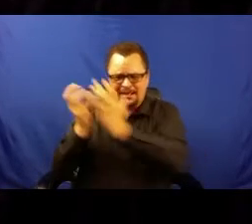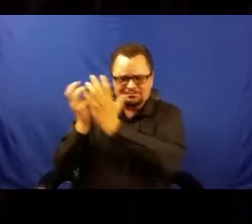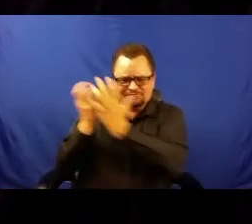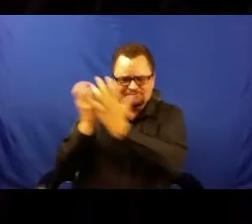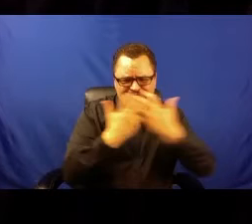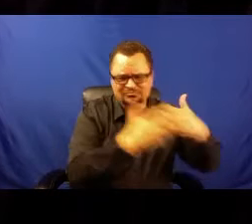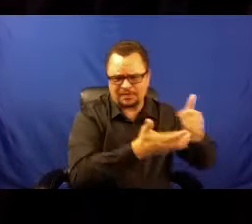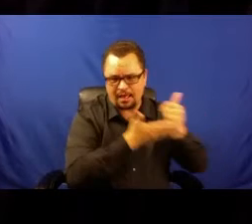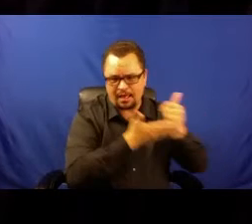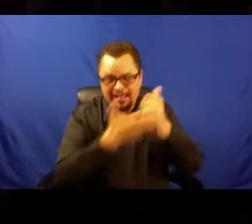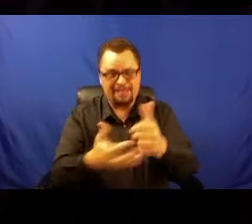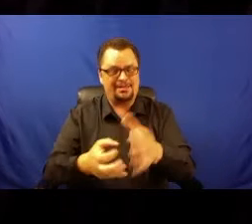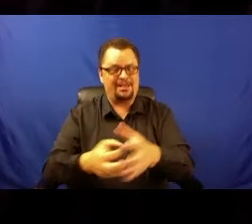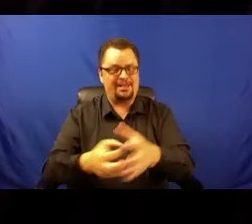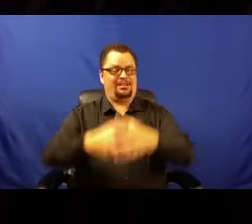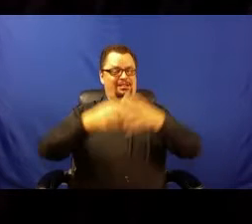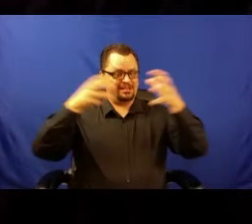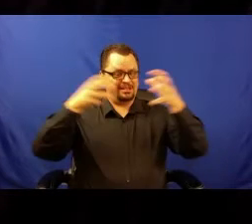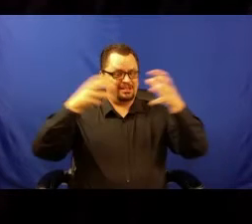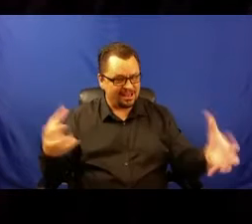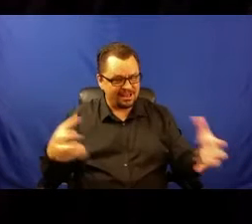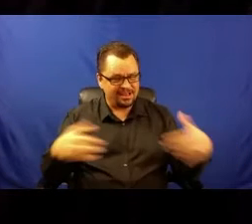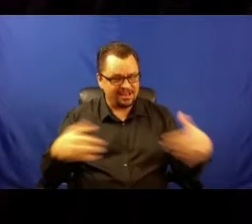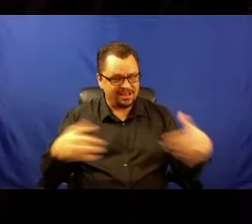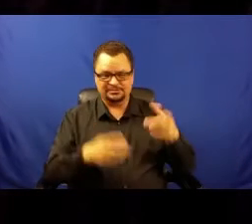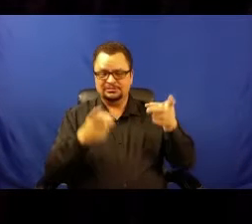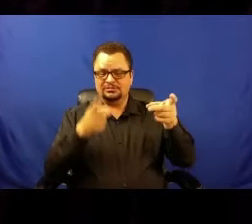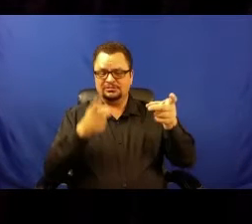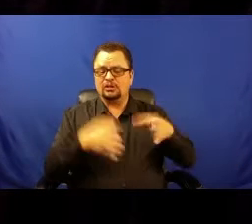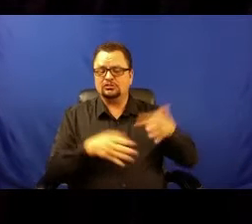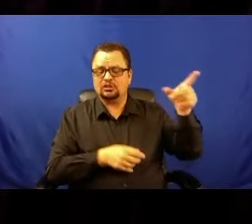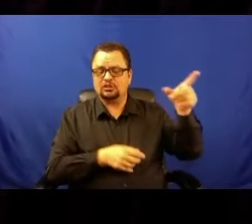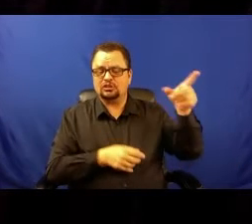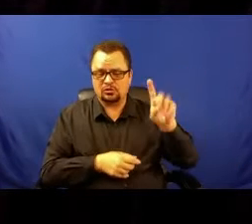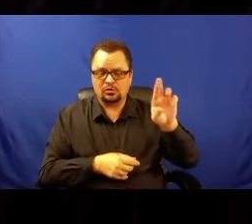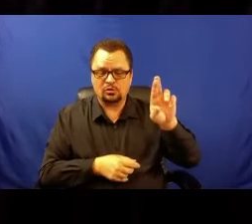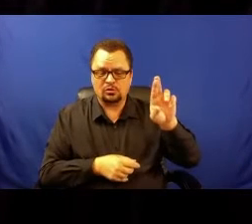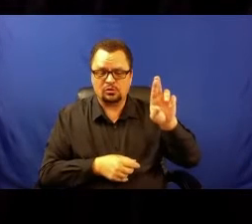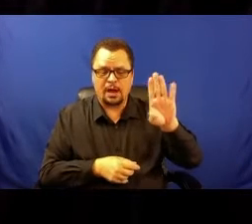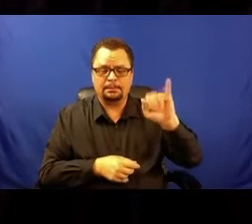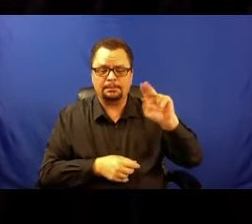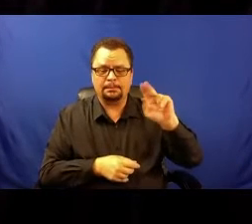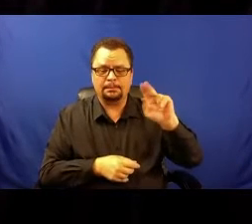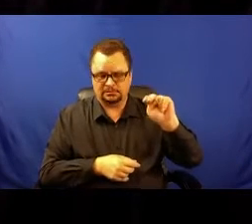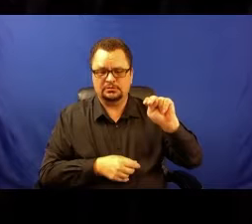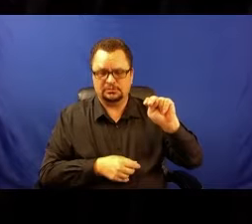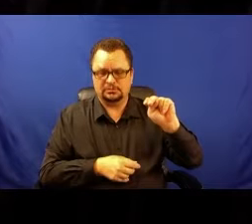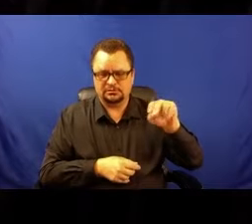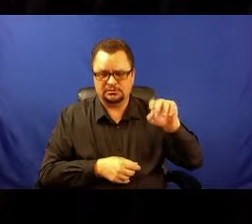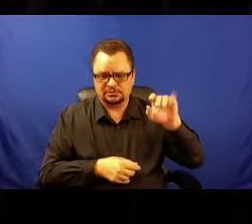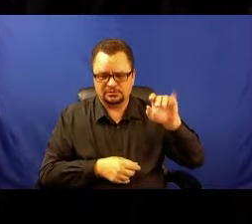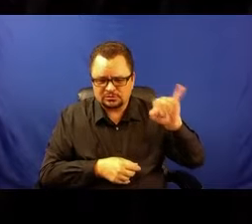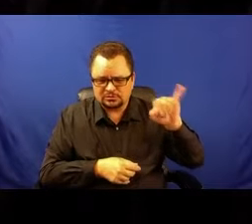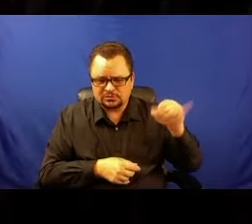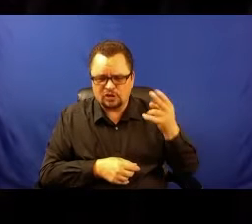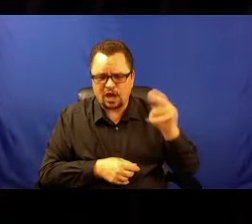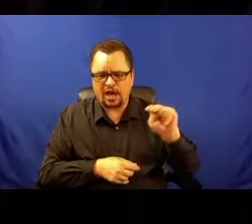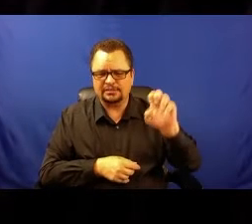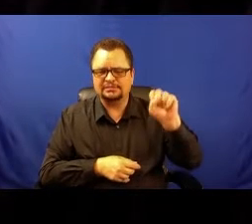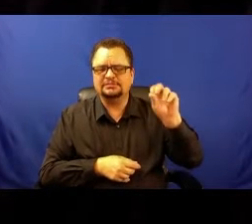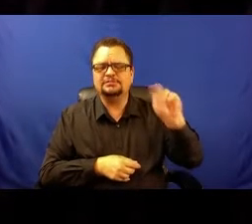Robin Johnson, which is important when we're doing anything that is medical. And so I wanted to acknowledge that